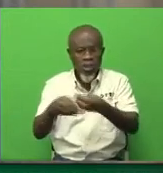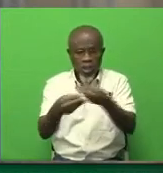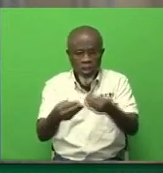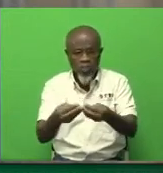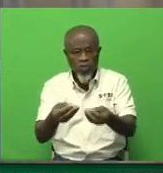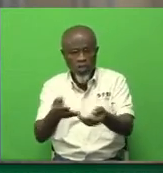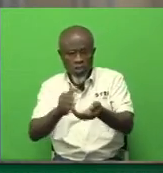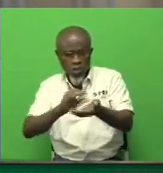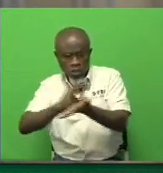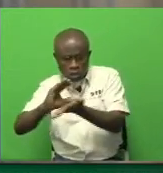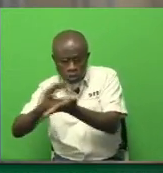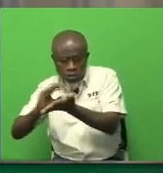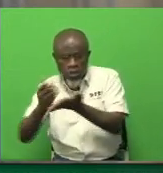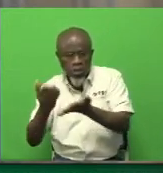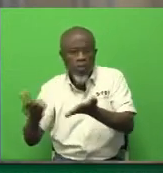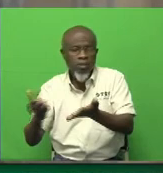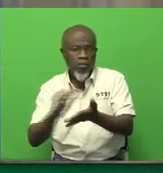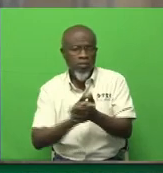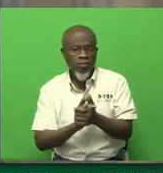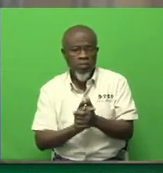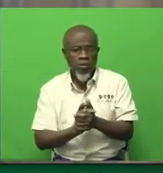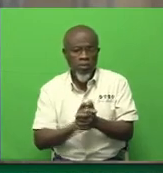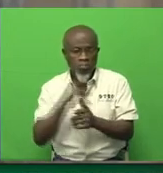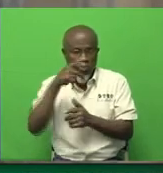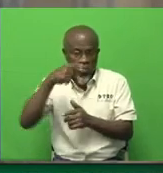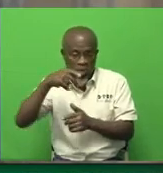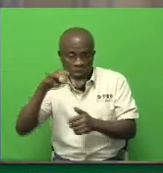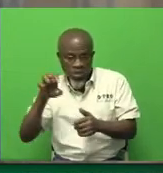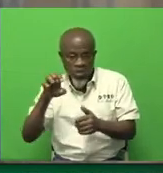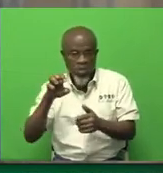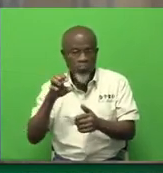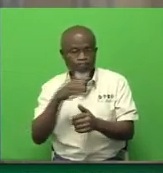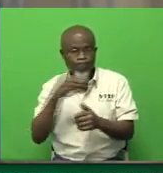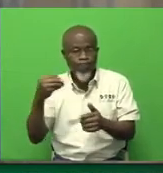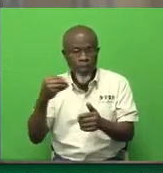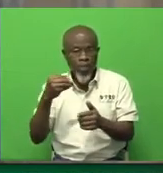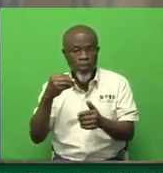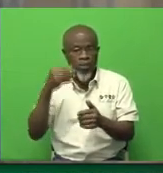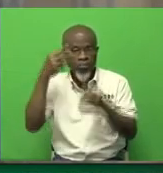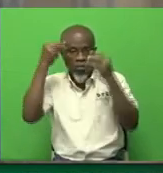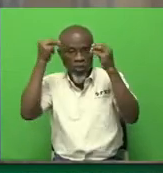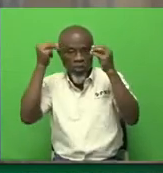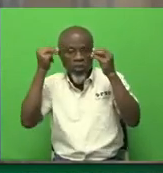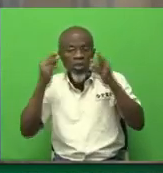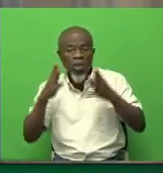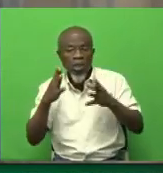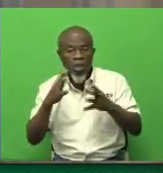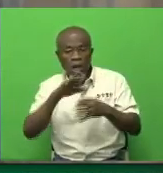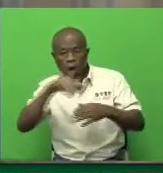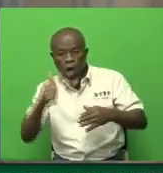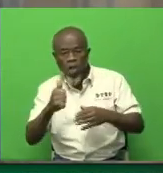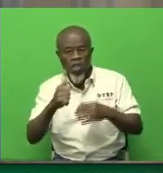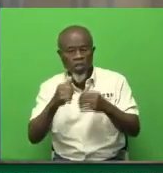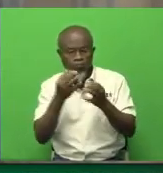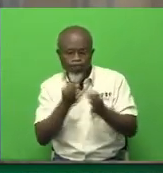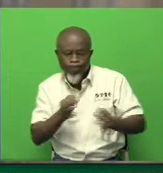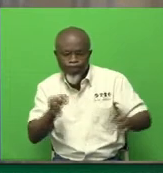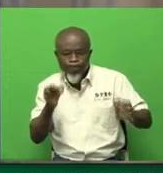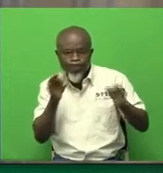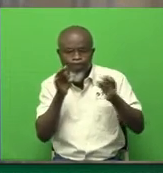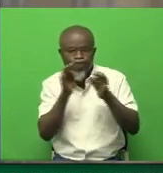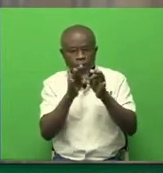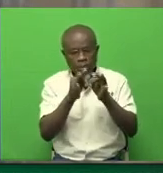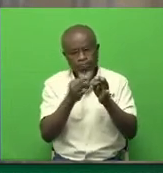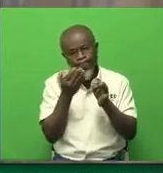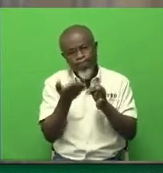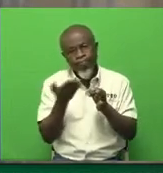sanitary Sanitary products PPE and what demonstrated other essential supplies I asked the